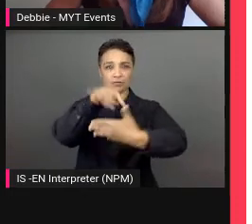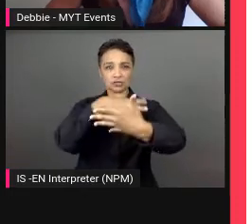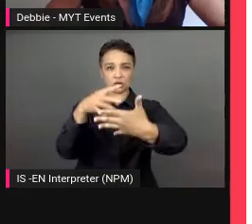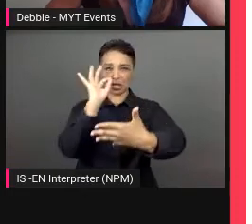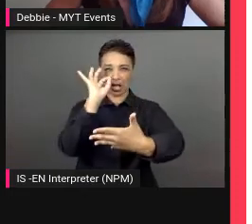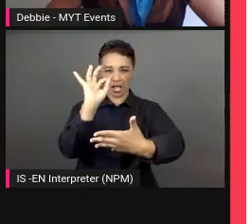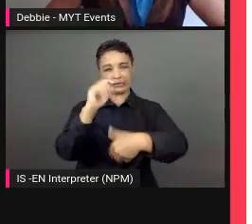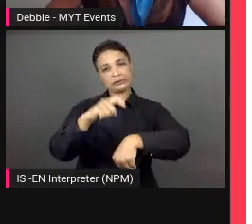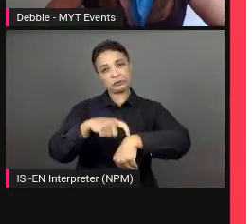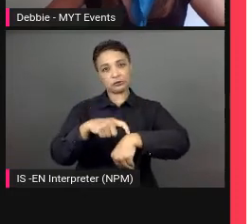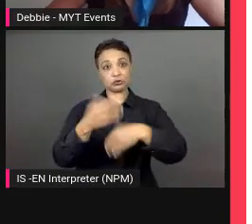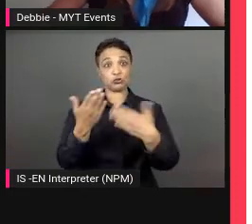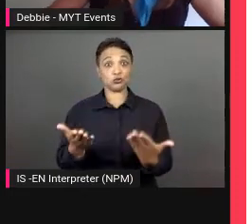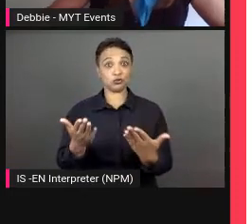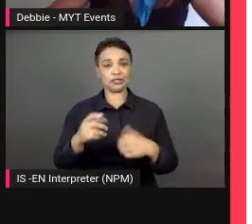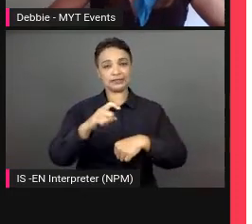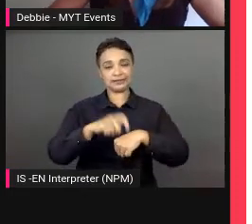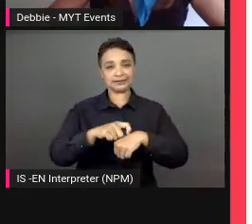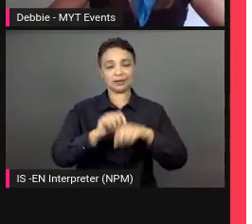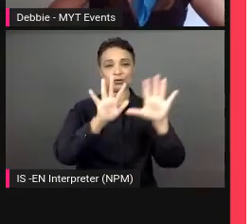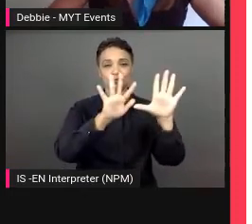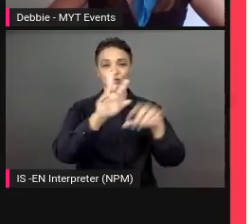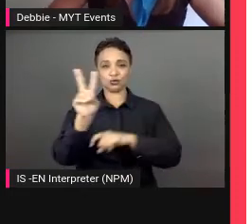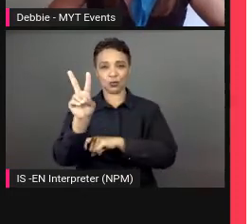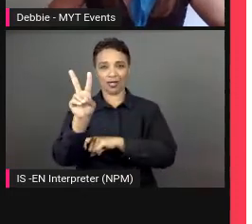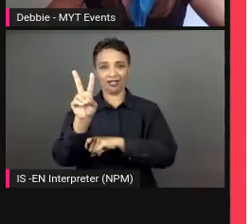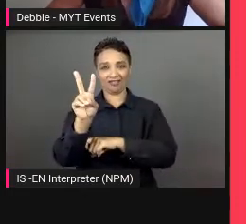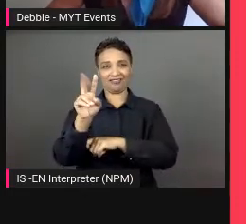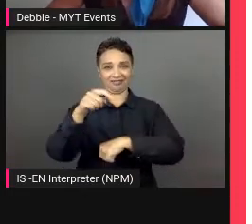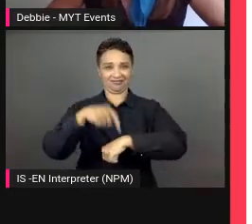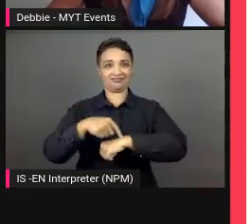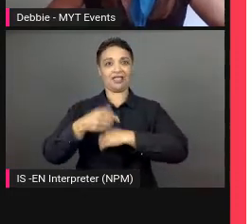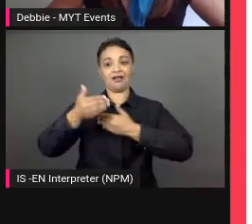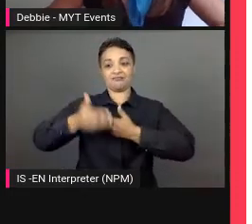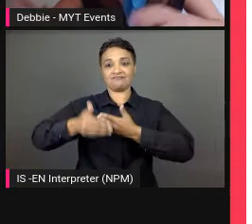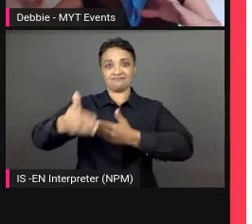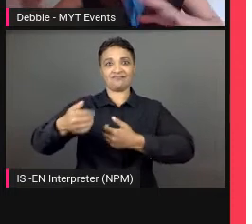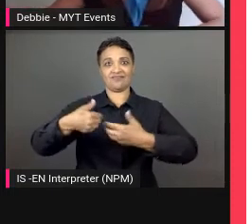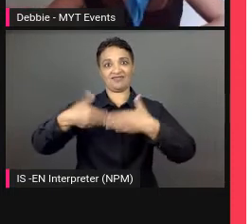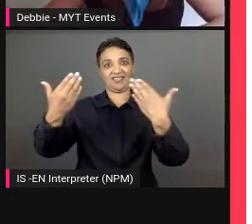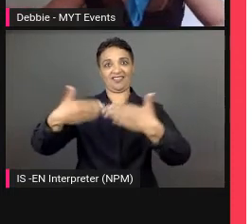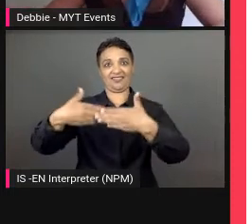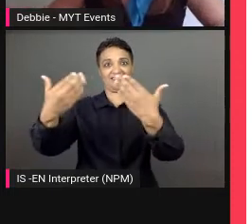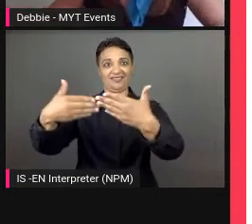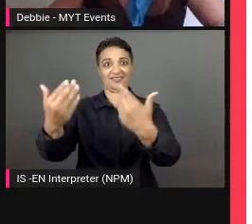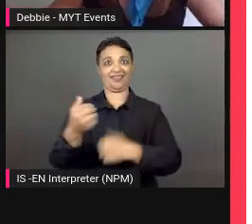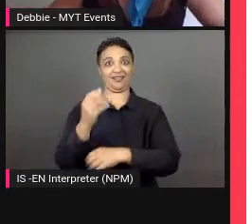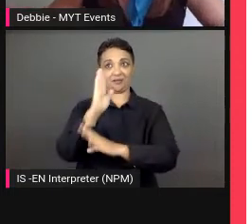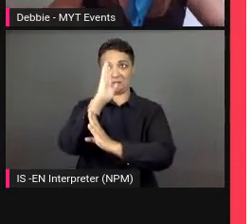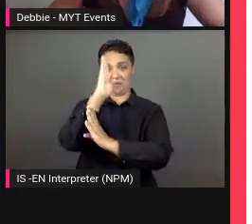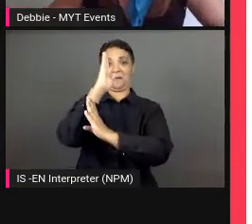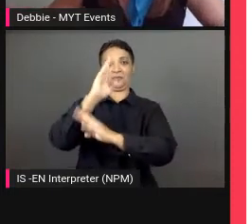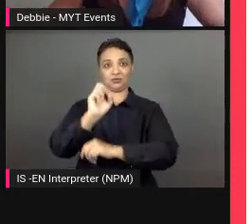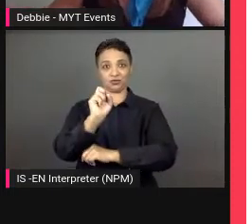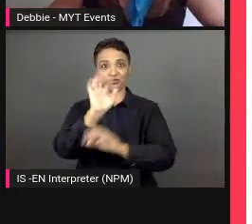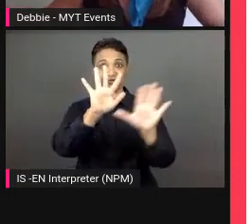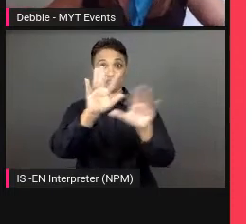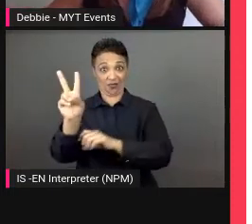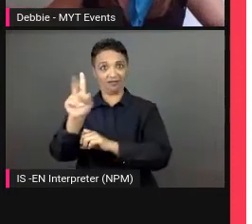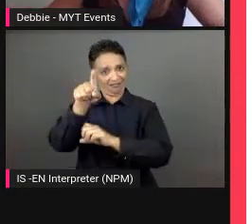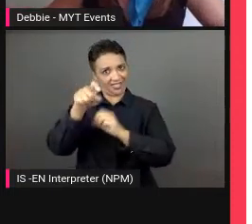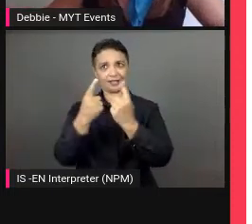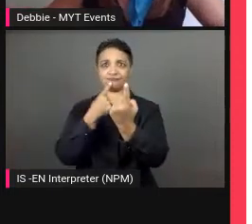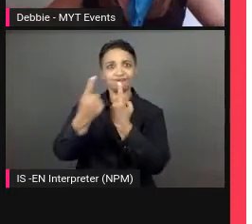today that's at 12 o'clock CST, so each day. And then when the team will actually then be in person in the booths to chat with